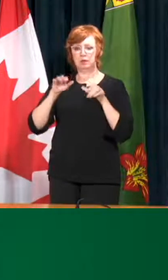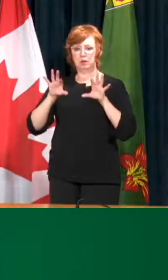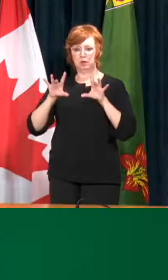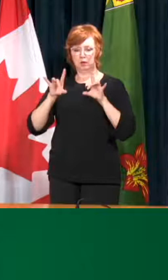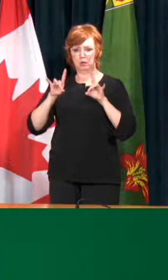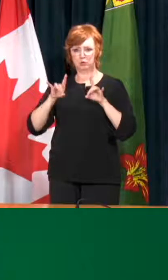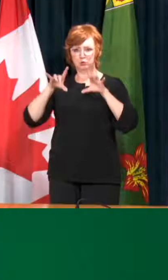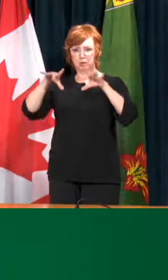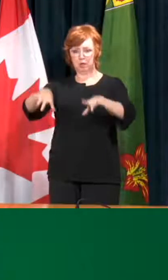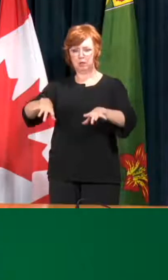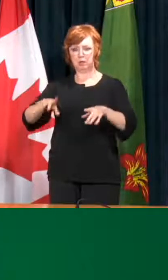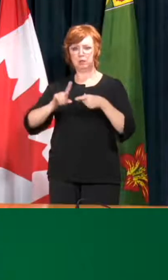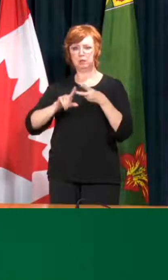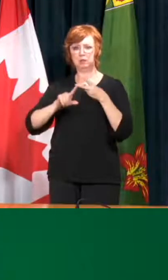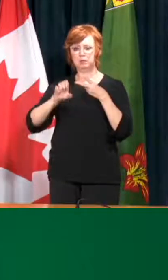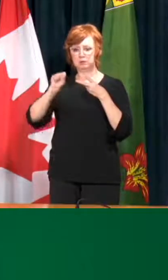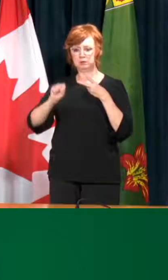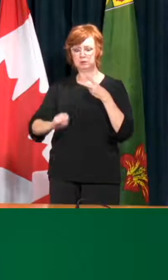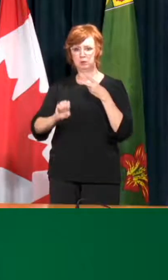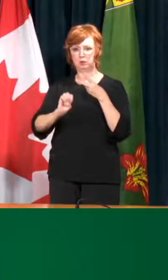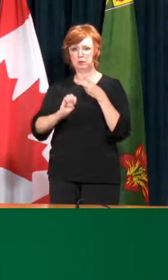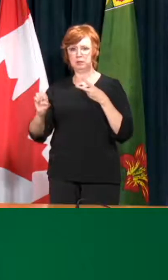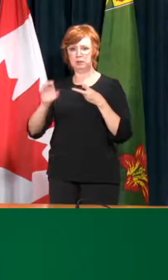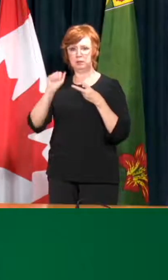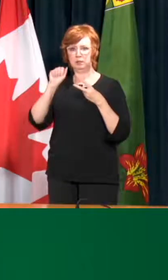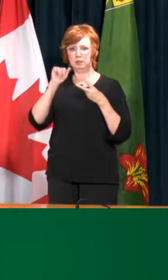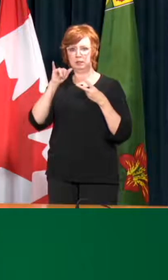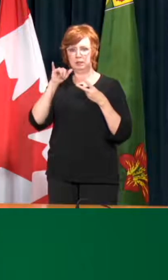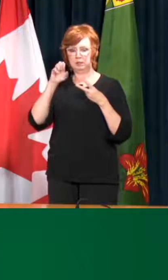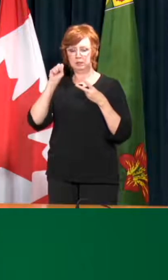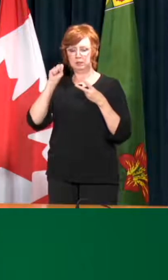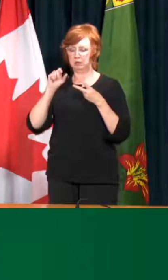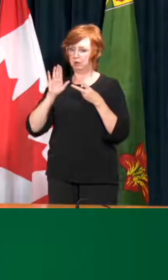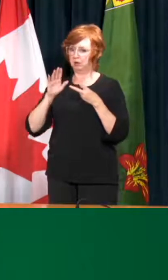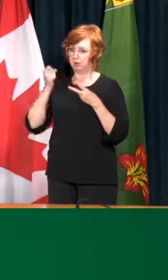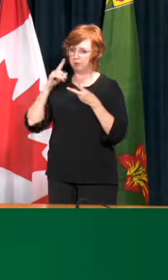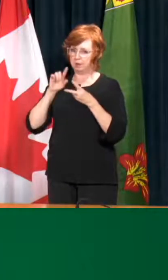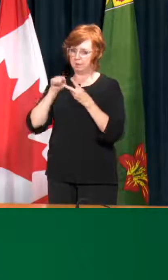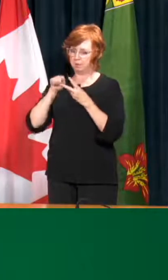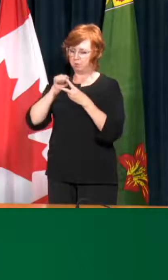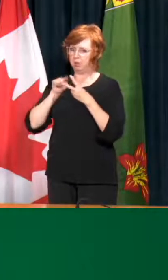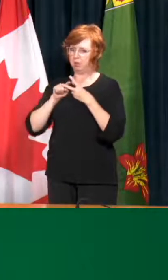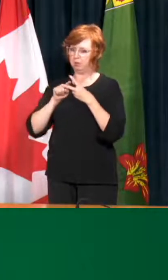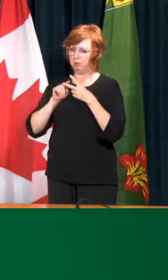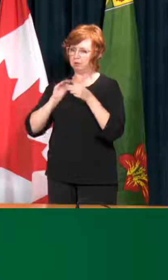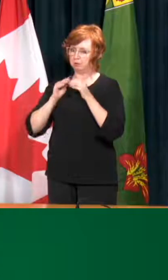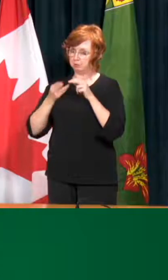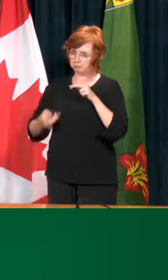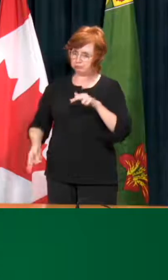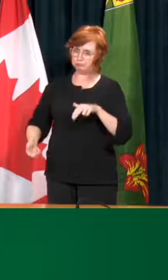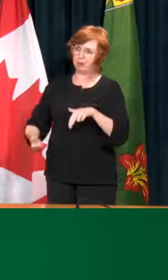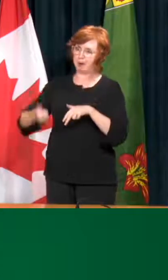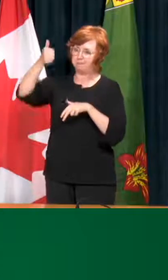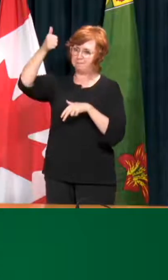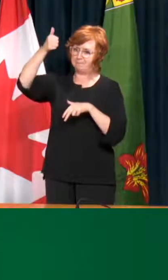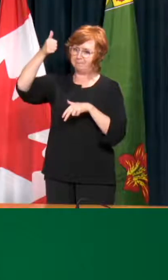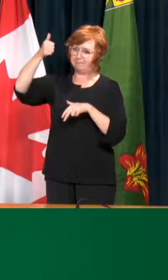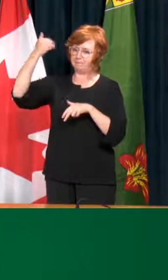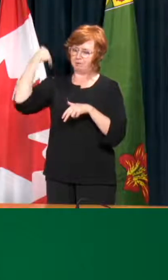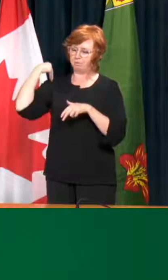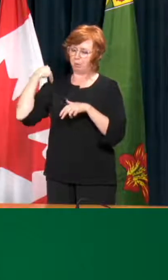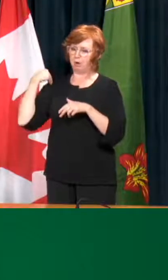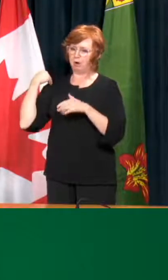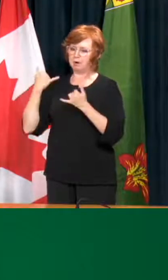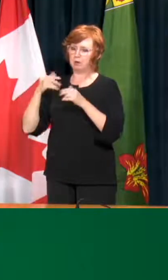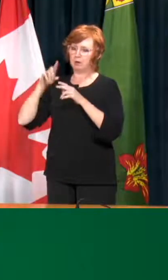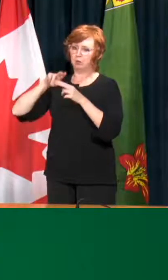had a much higher surge than we ever saw. They went out of that surge, and now they're seeing increase